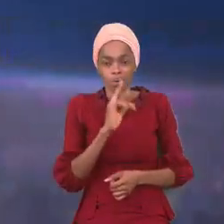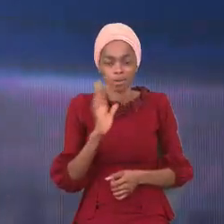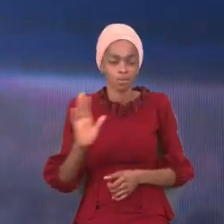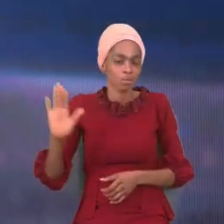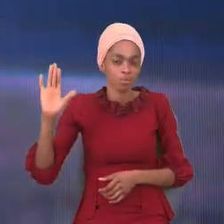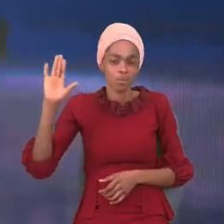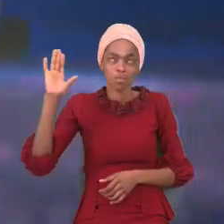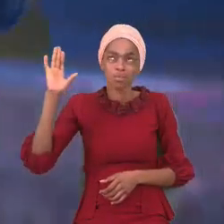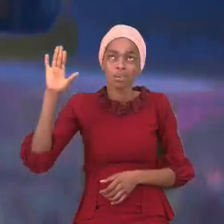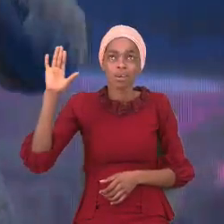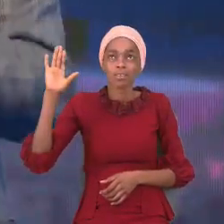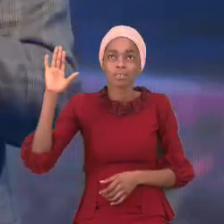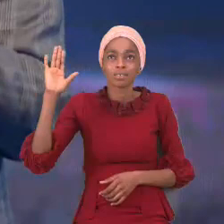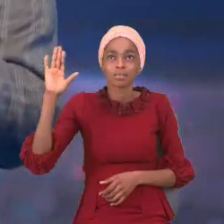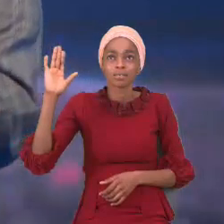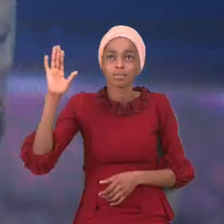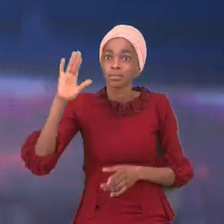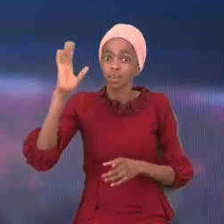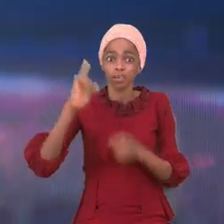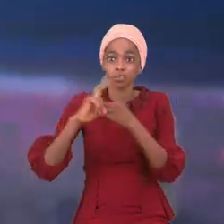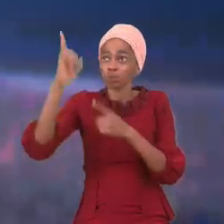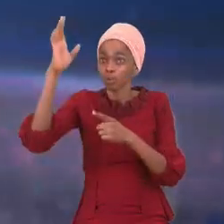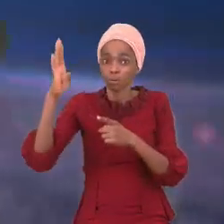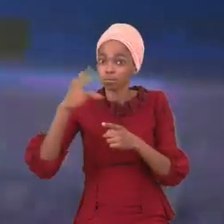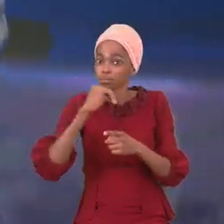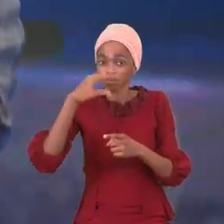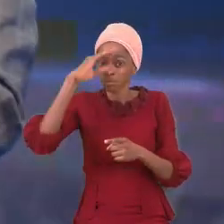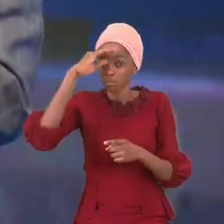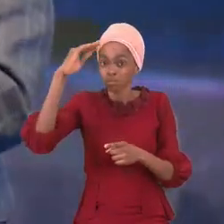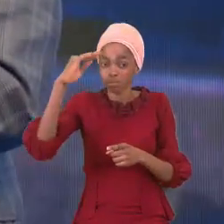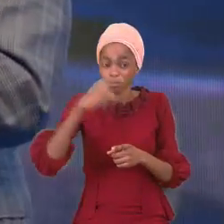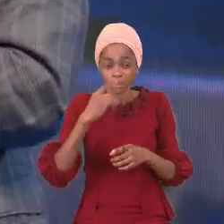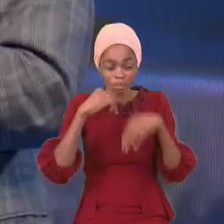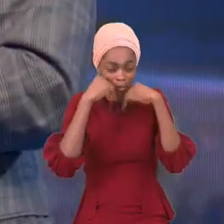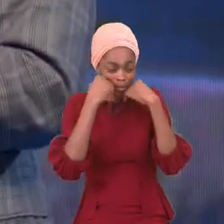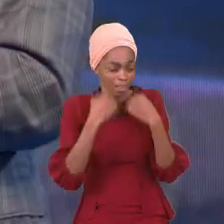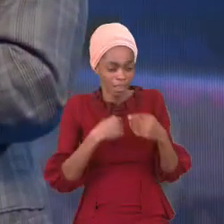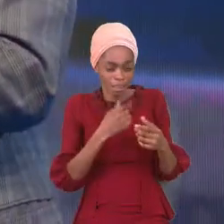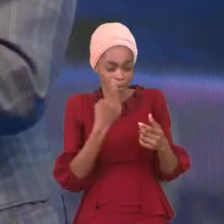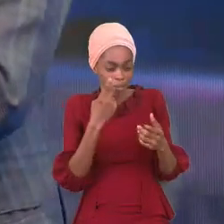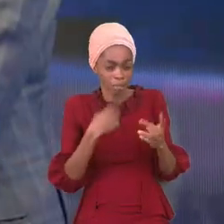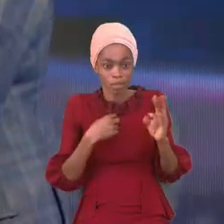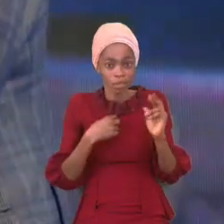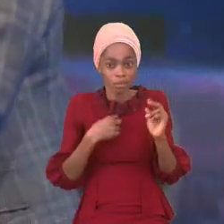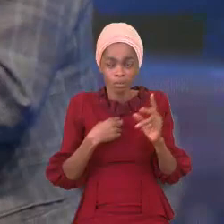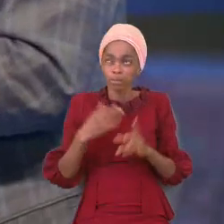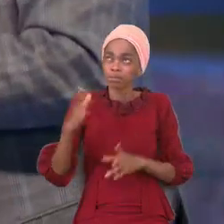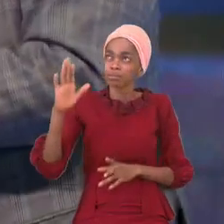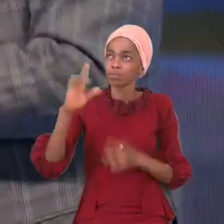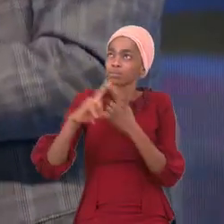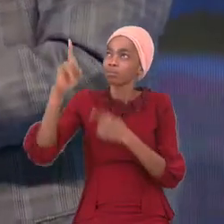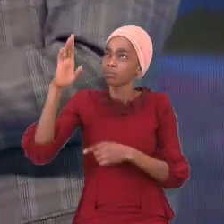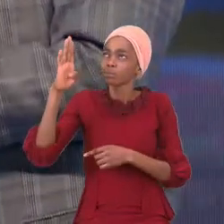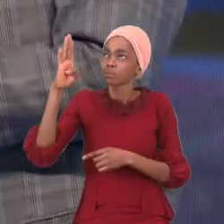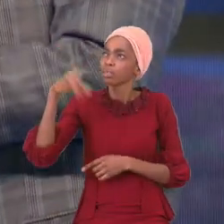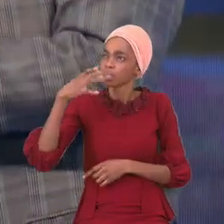your hand. Praise the Lord. God bless you there. God bless you there. God bless you there. Raise up that hand. Raise up that hand. You must not